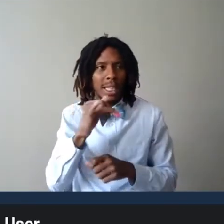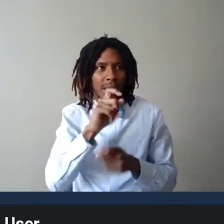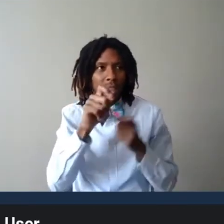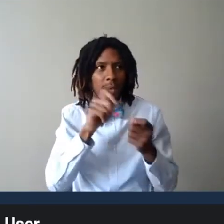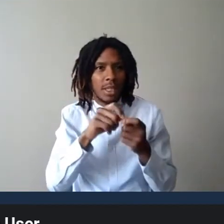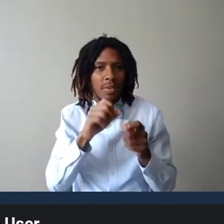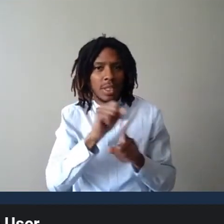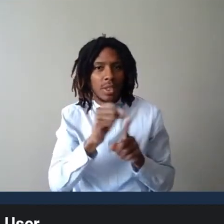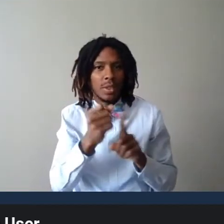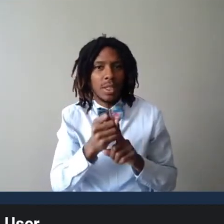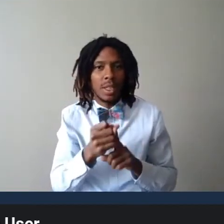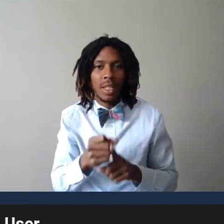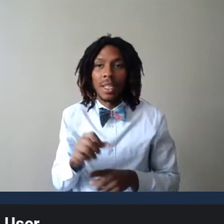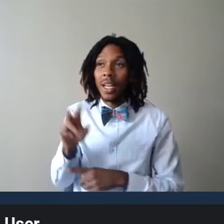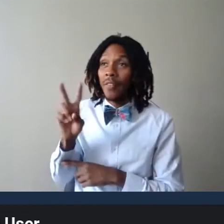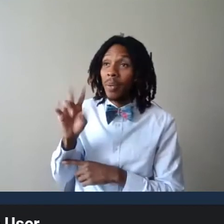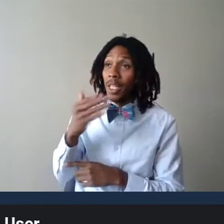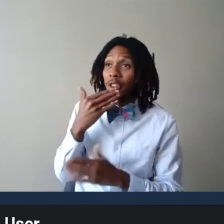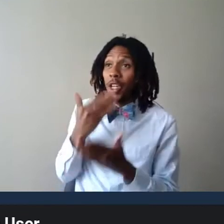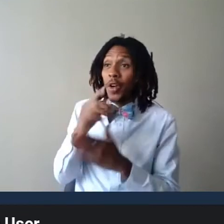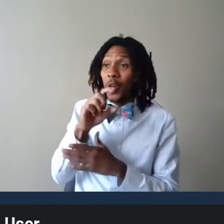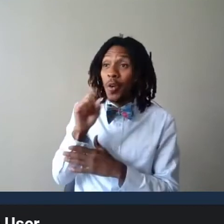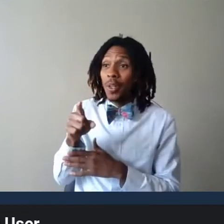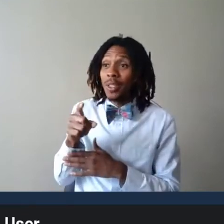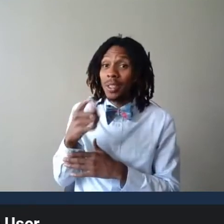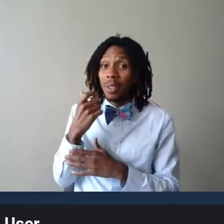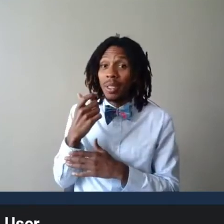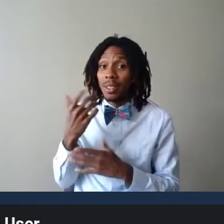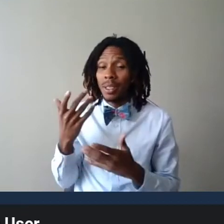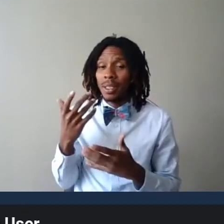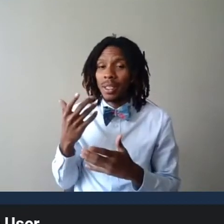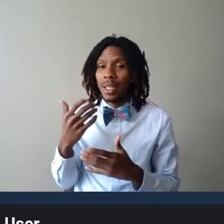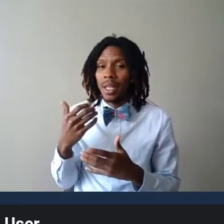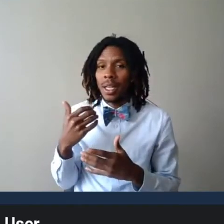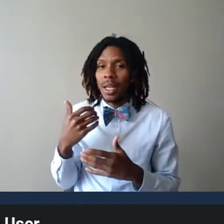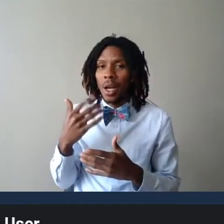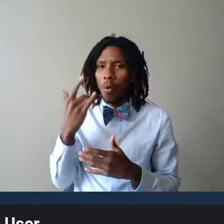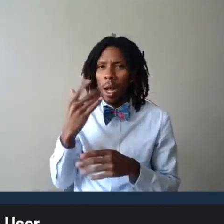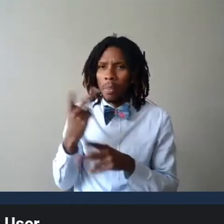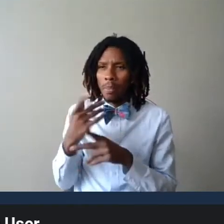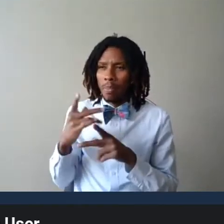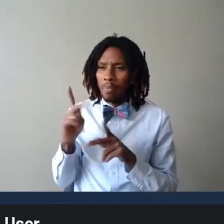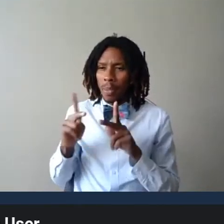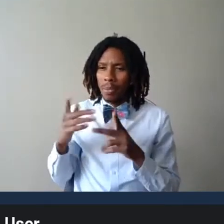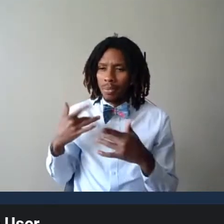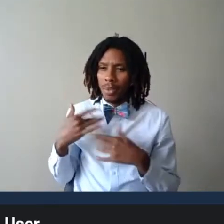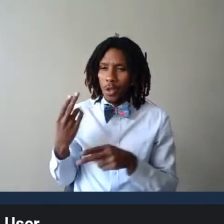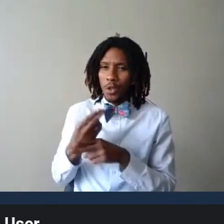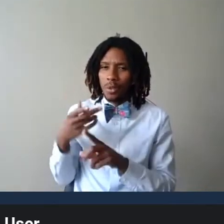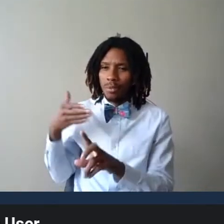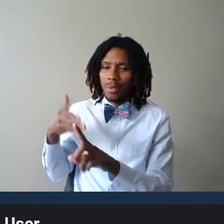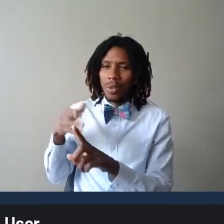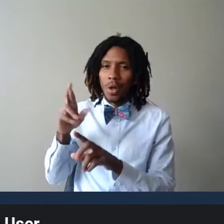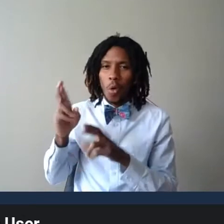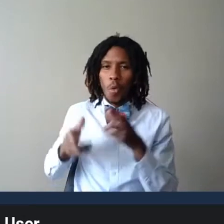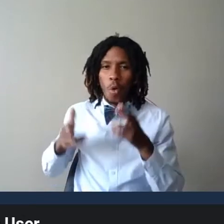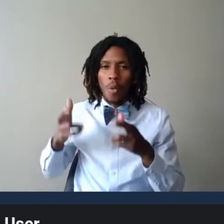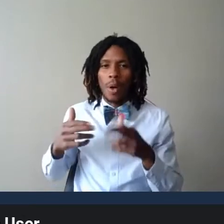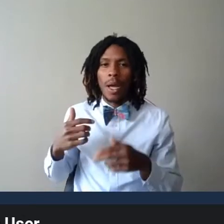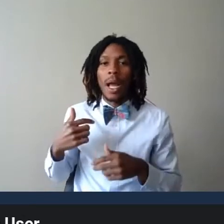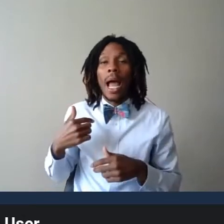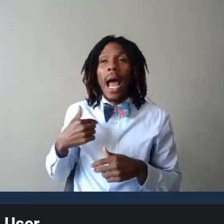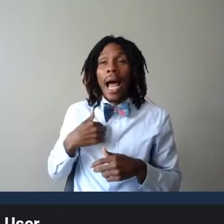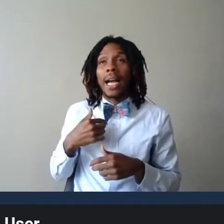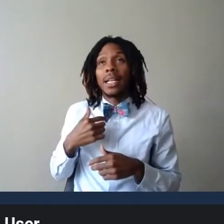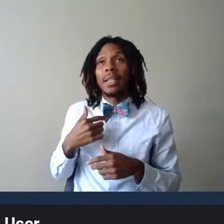No, that's a good question because it ties into the use case of why people would use robots. Yeah. I can speak with a real world